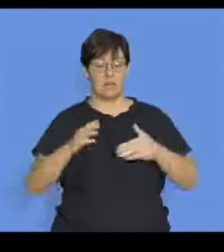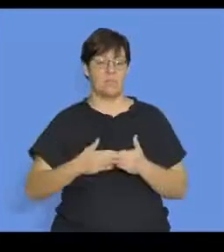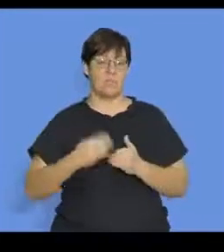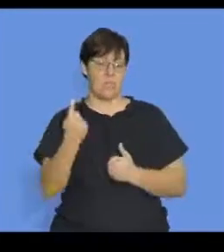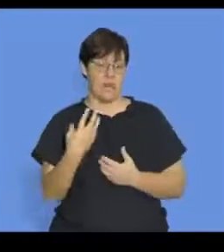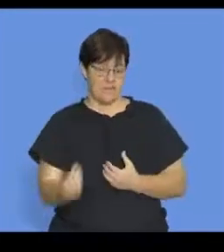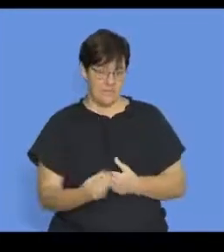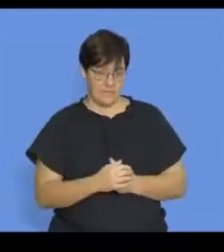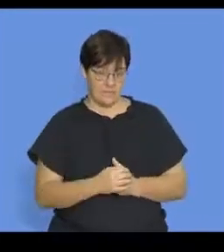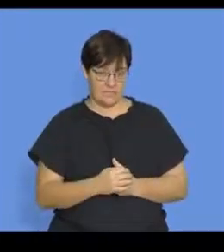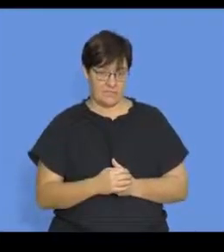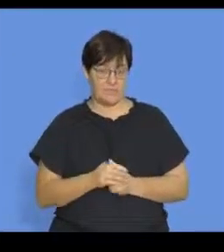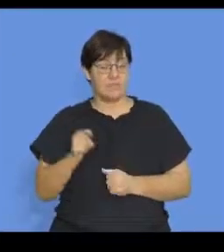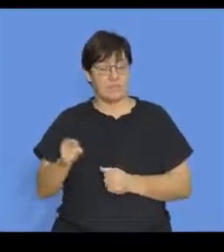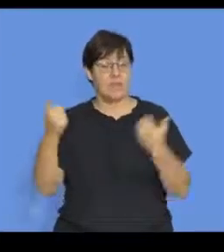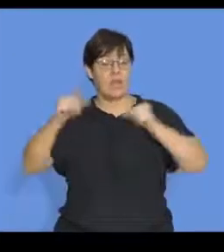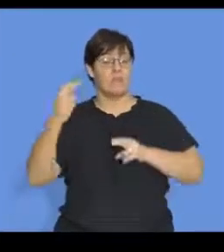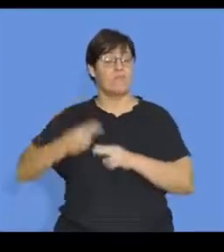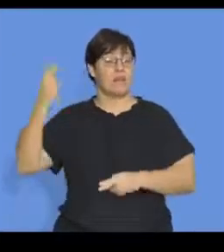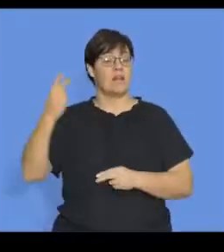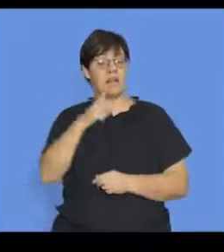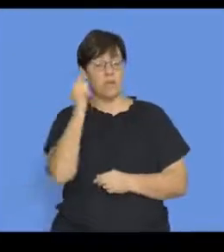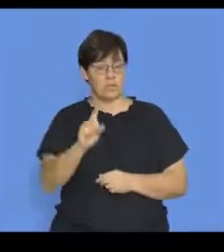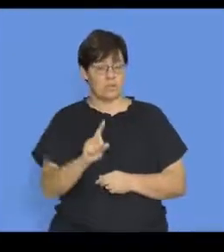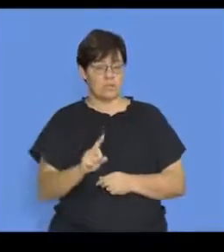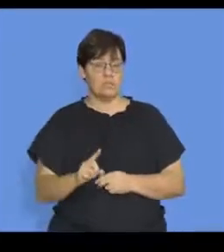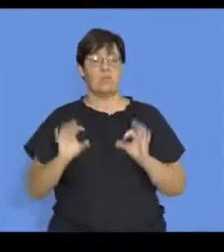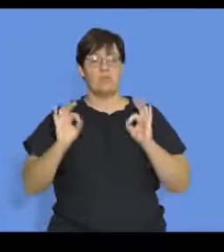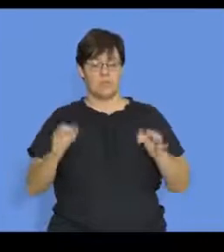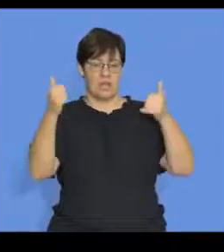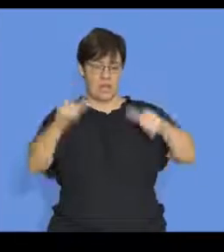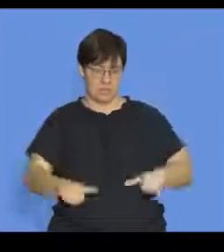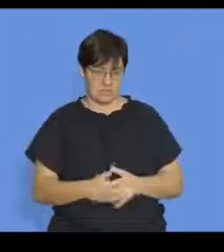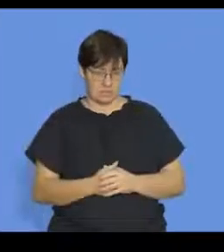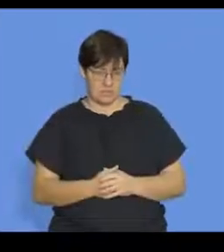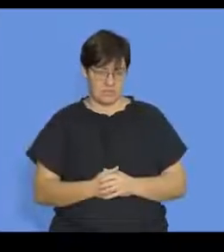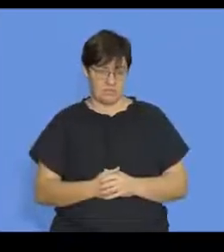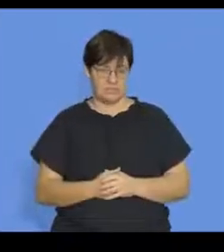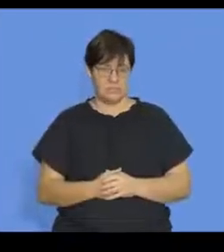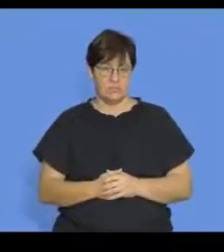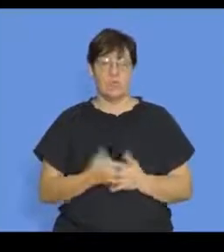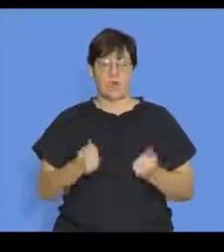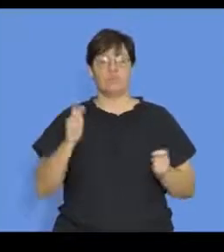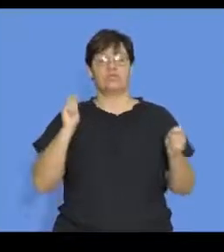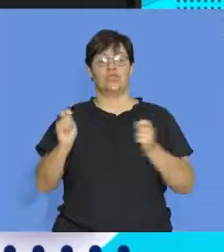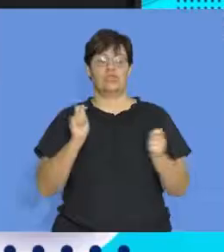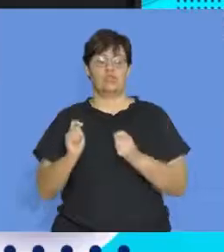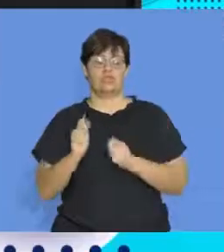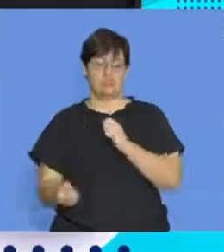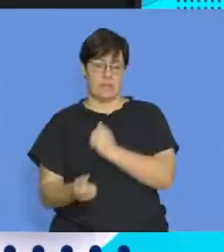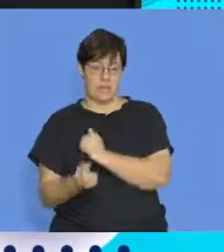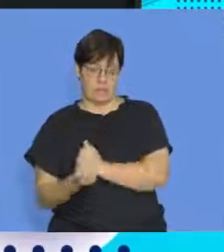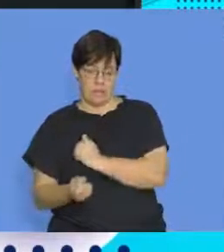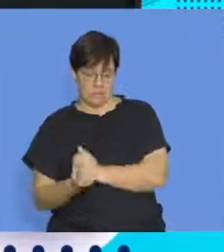account. And that final account is called the appropriation account. So now comes the